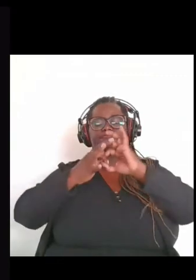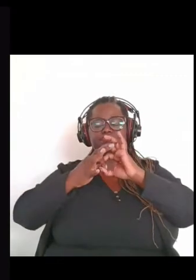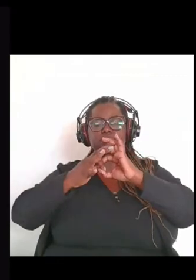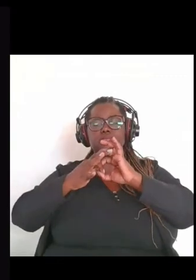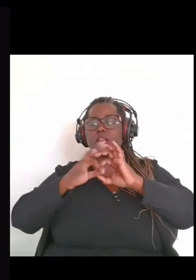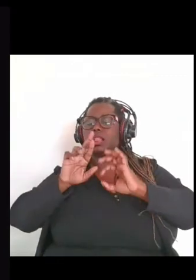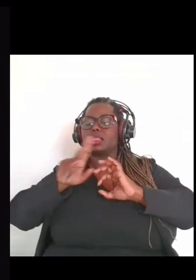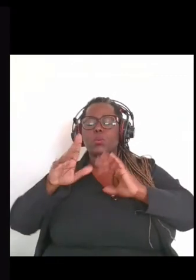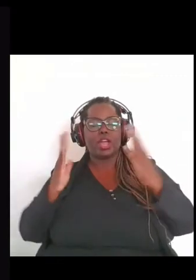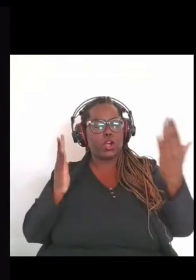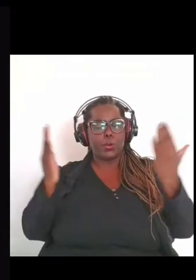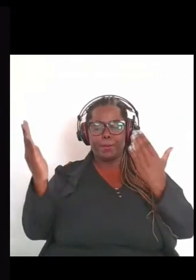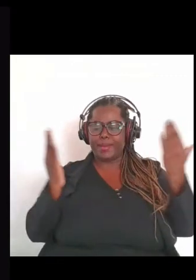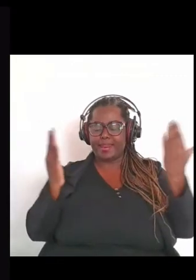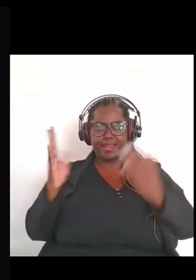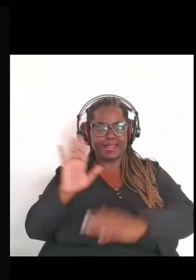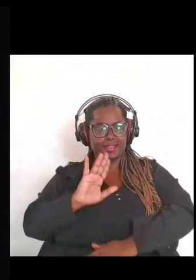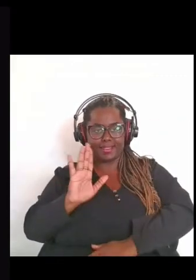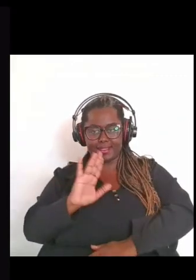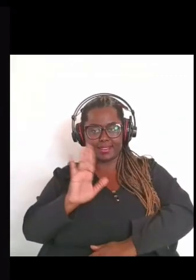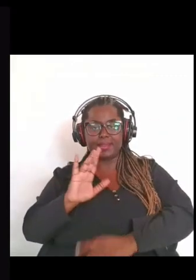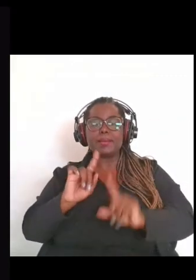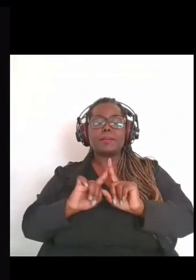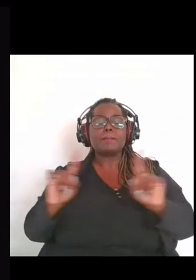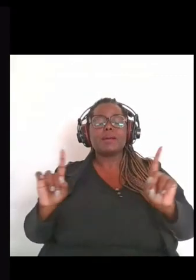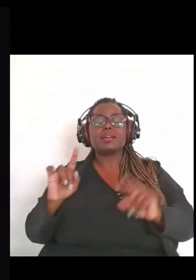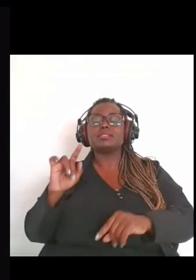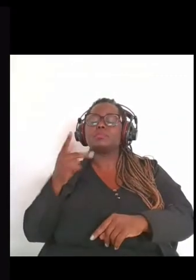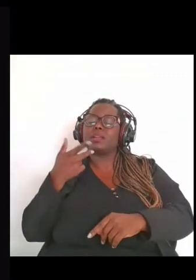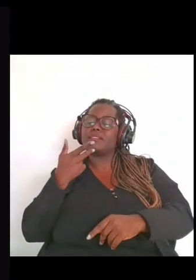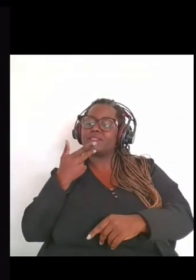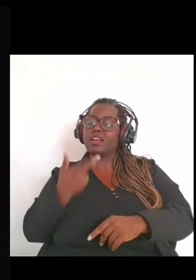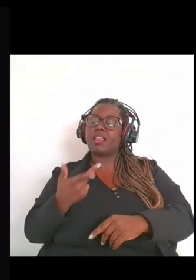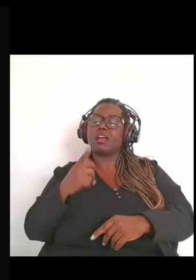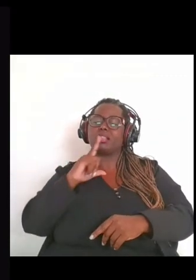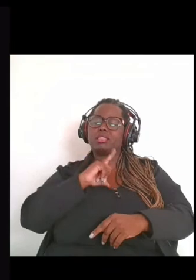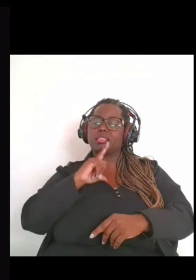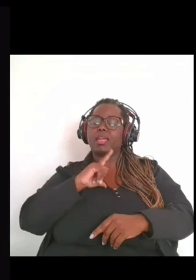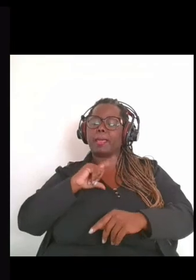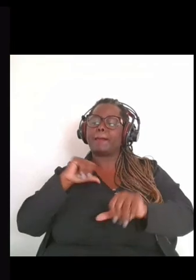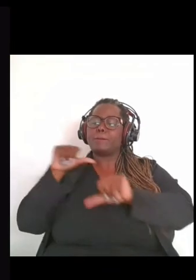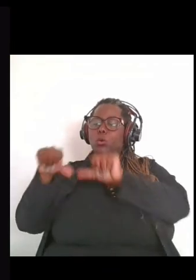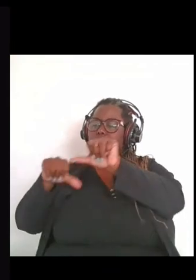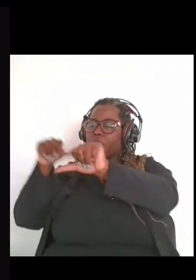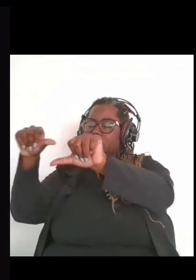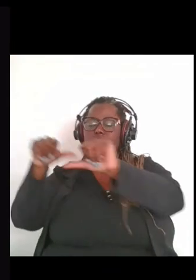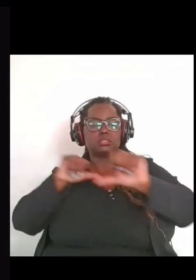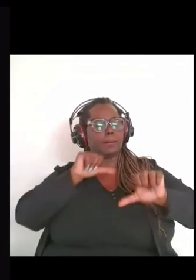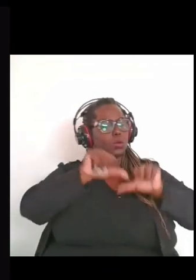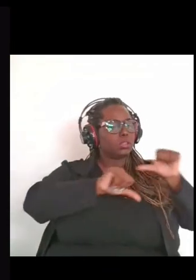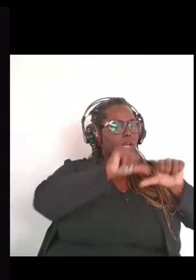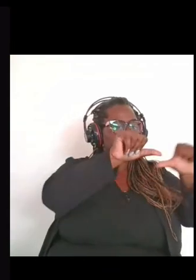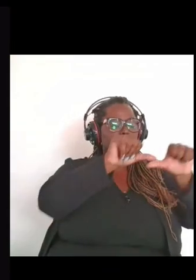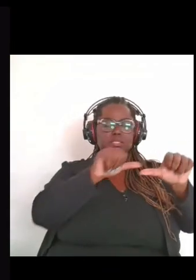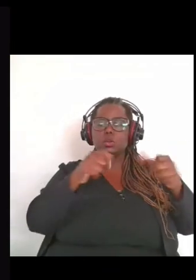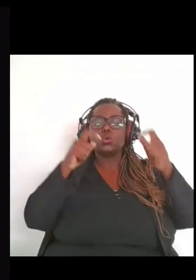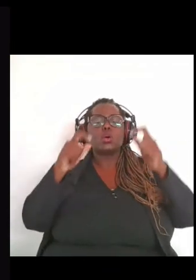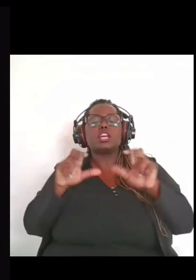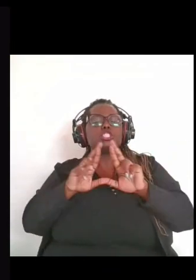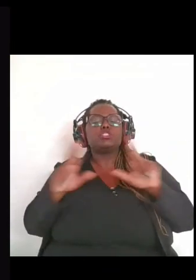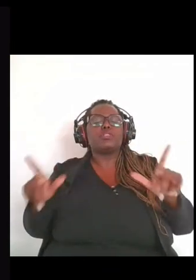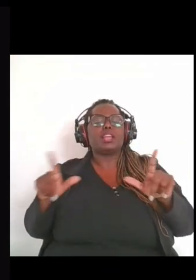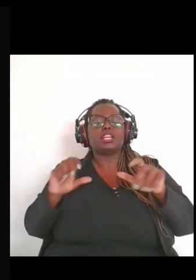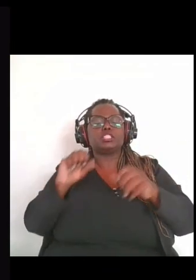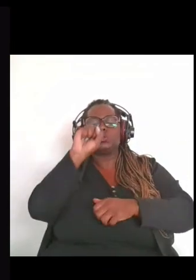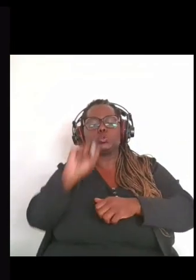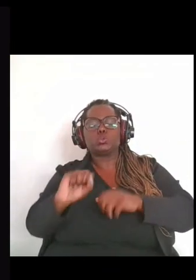you know in different locales in the global South and what can we do with them so on the one hand you have travesty on the other you have trans